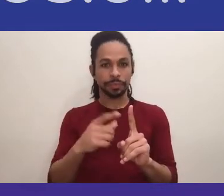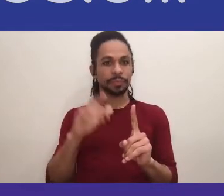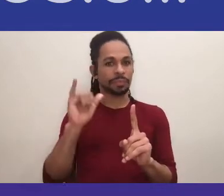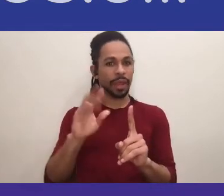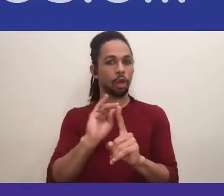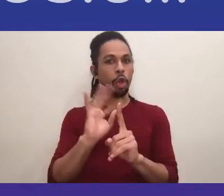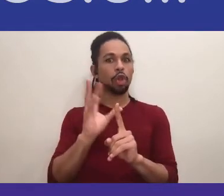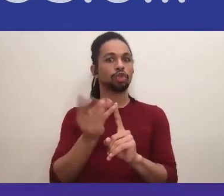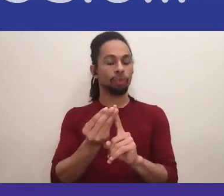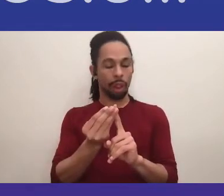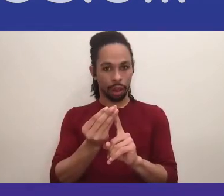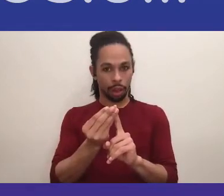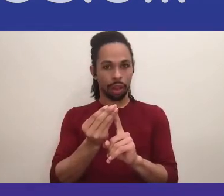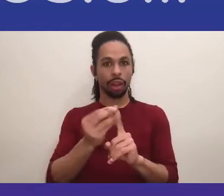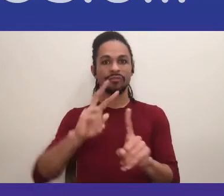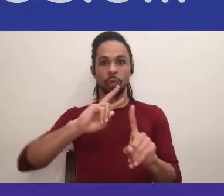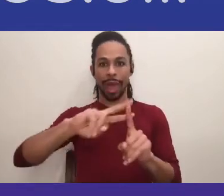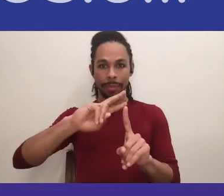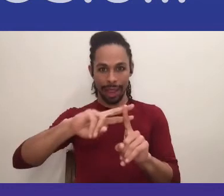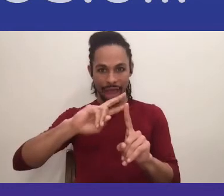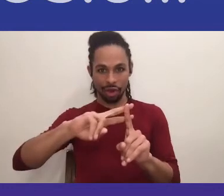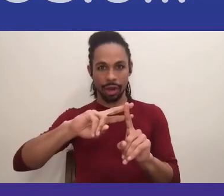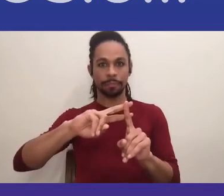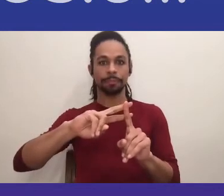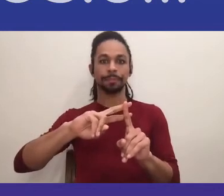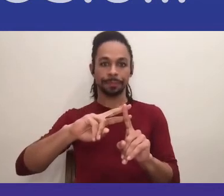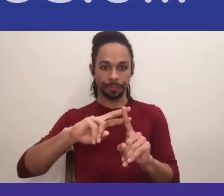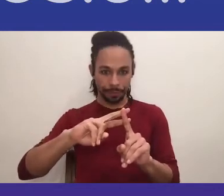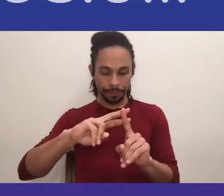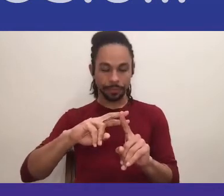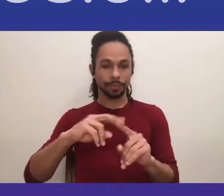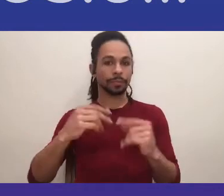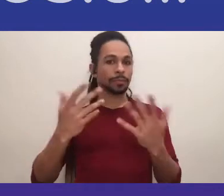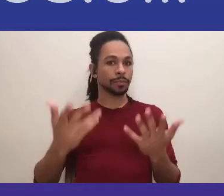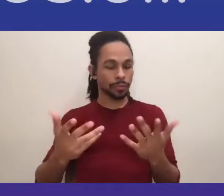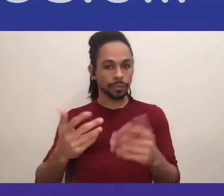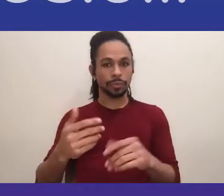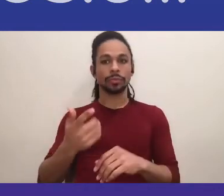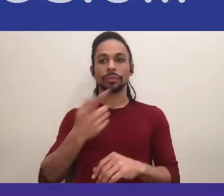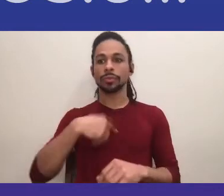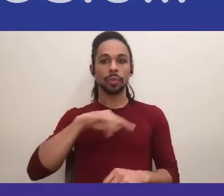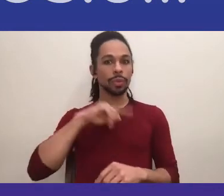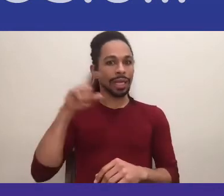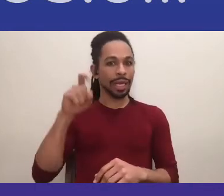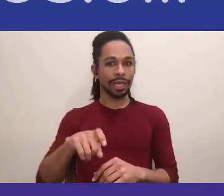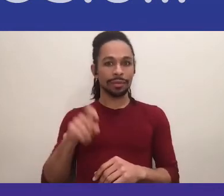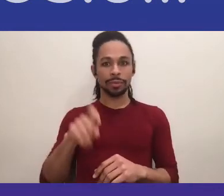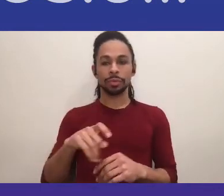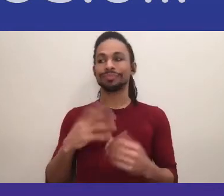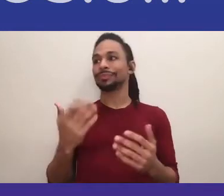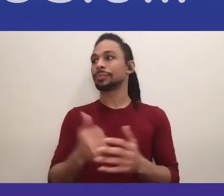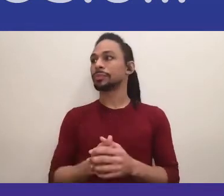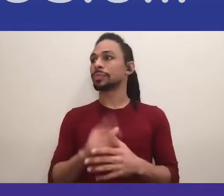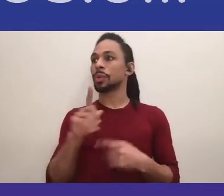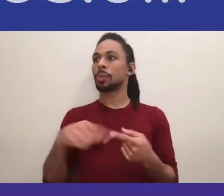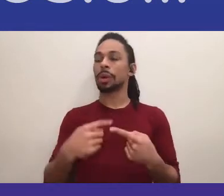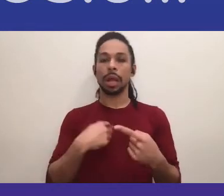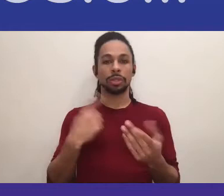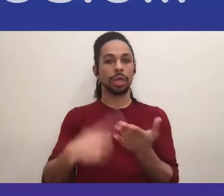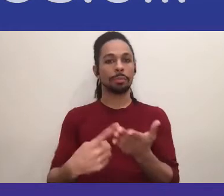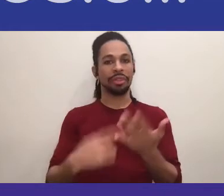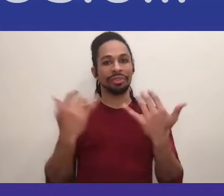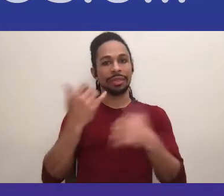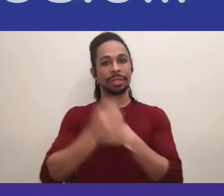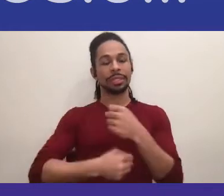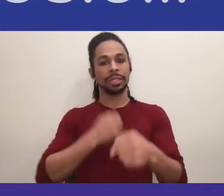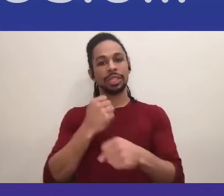cultural vocabulary. I think we have to. This is when I talk about this year, about the year